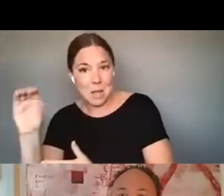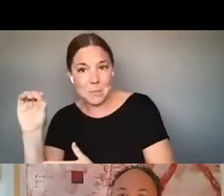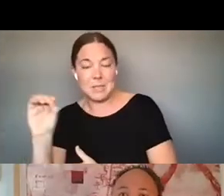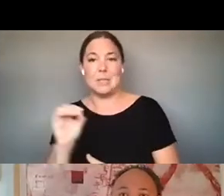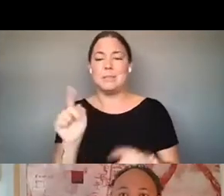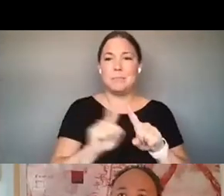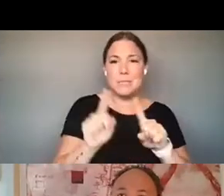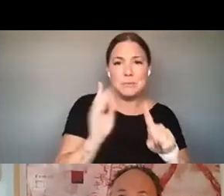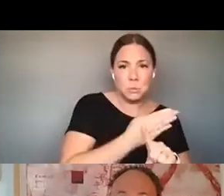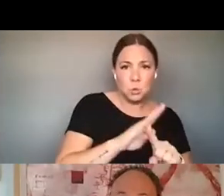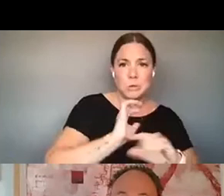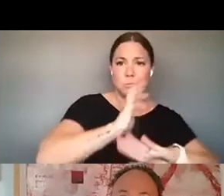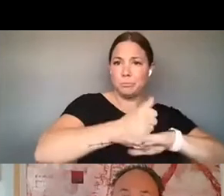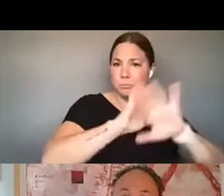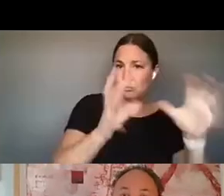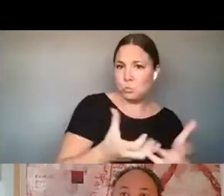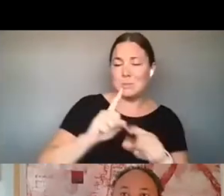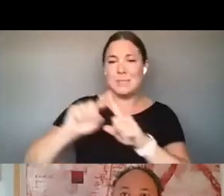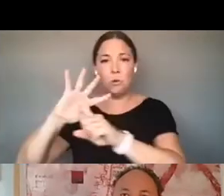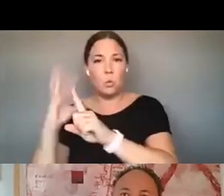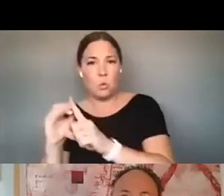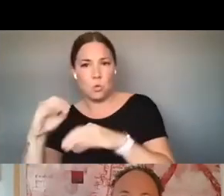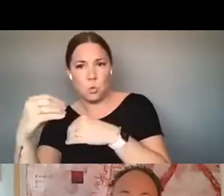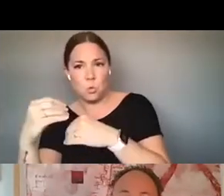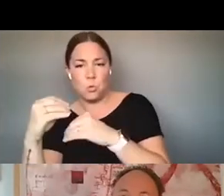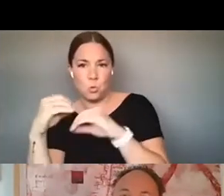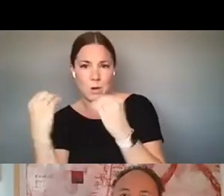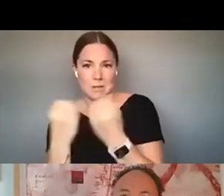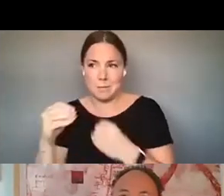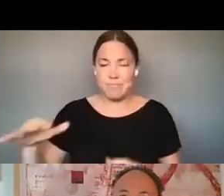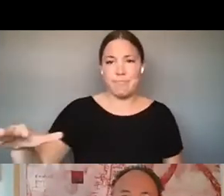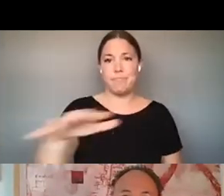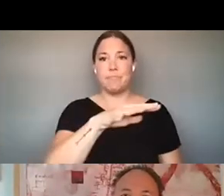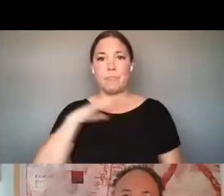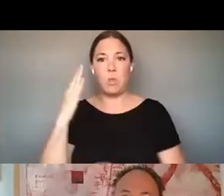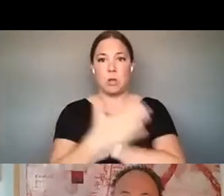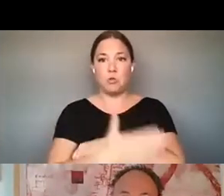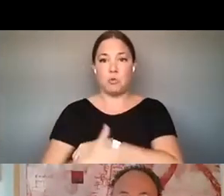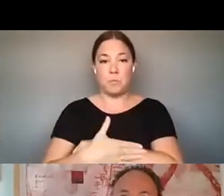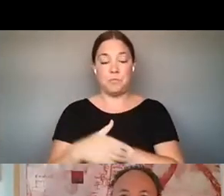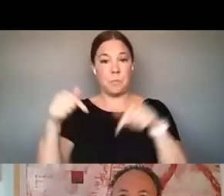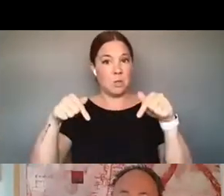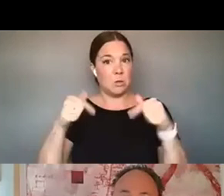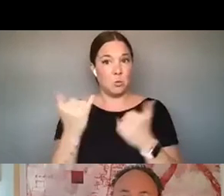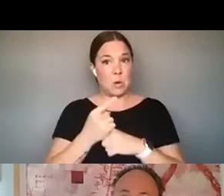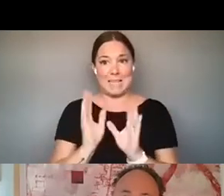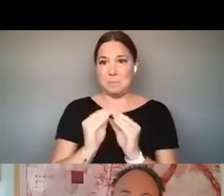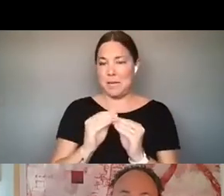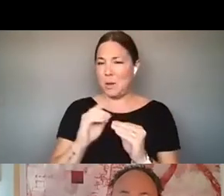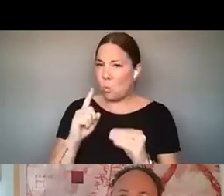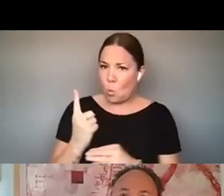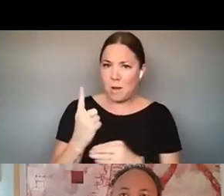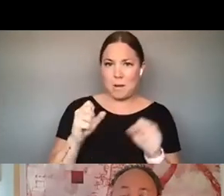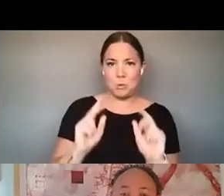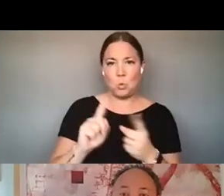organizations all across the country. This webinar is just one in a series of opportunities to learn more